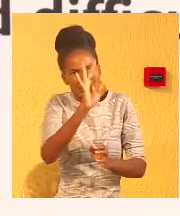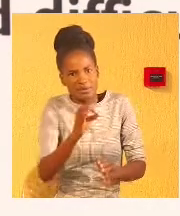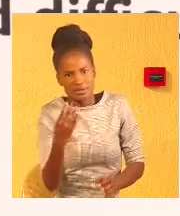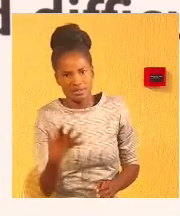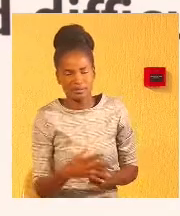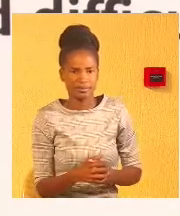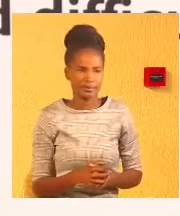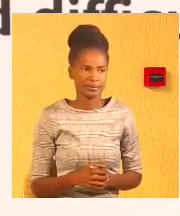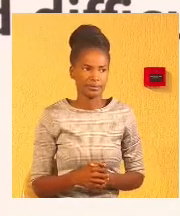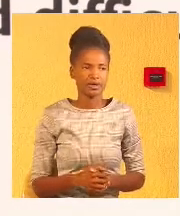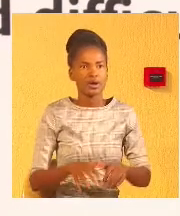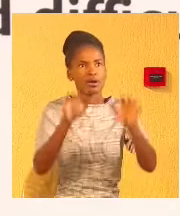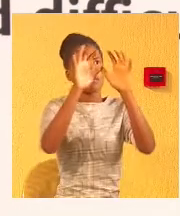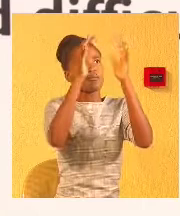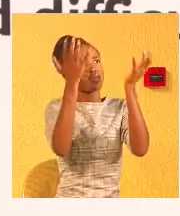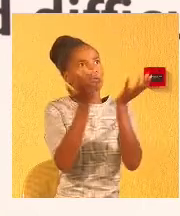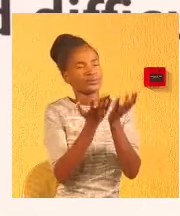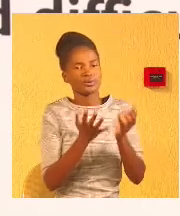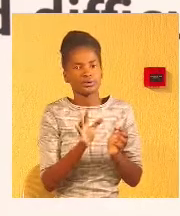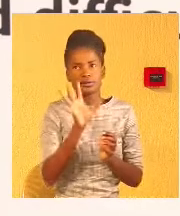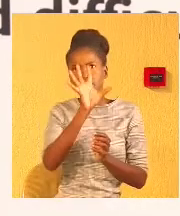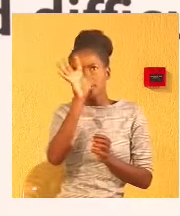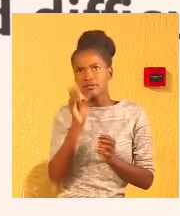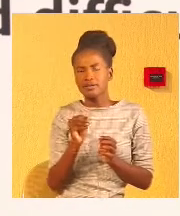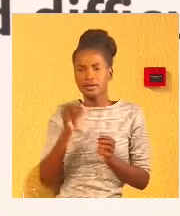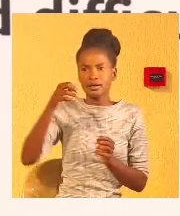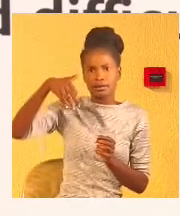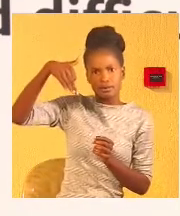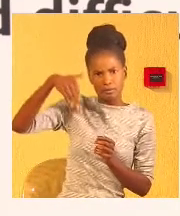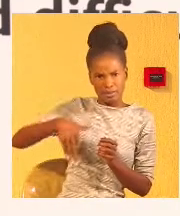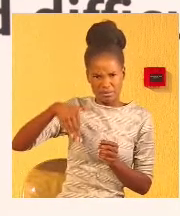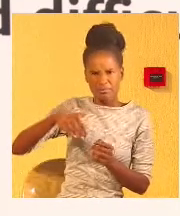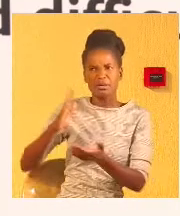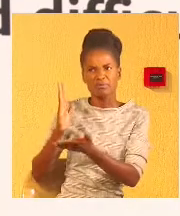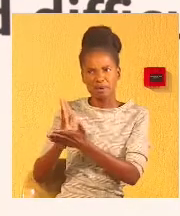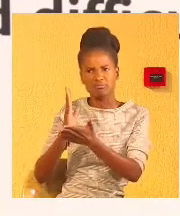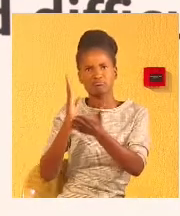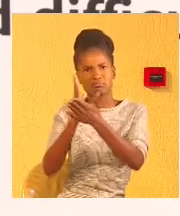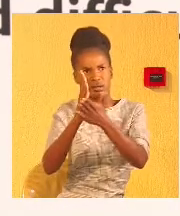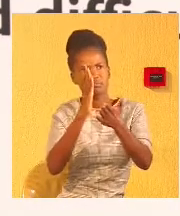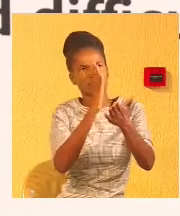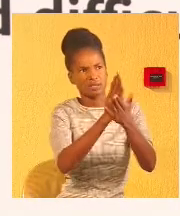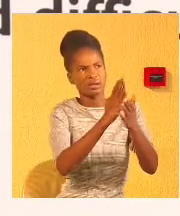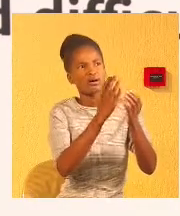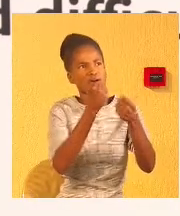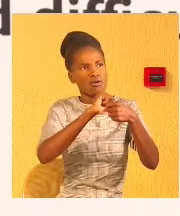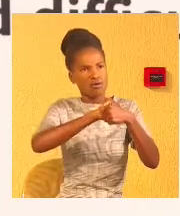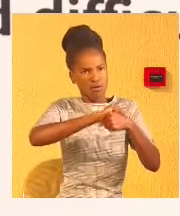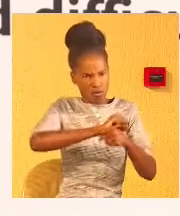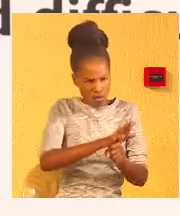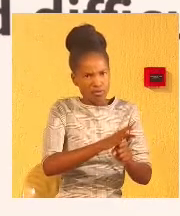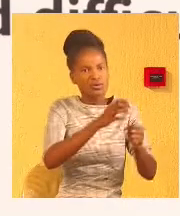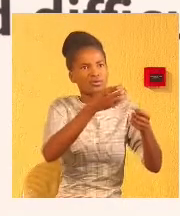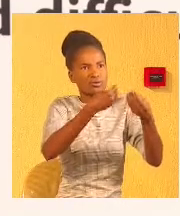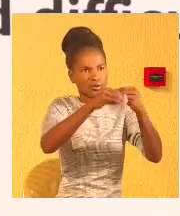globally, continentally, and in Namibia, there is definitely a negative impact of COVID on all